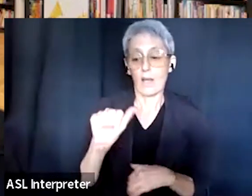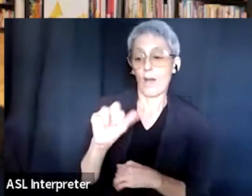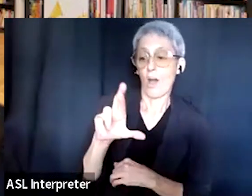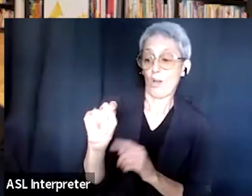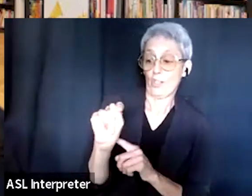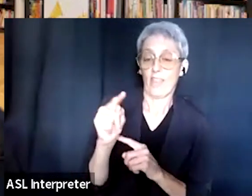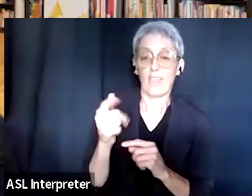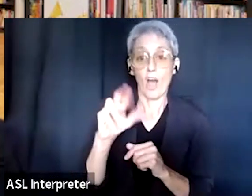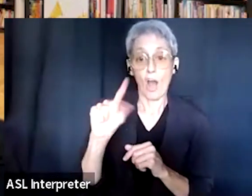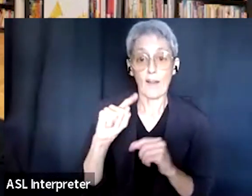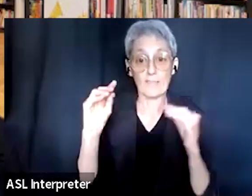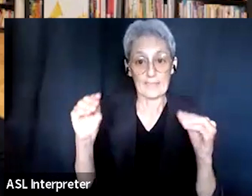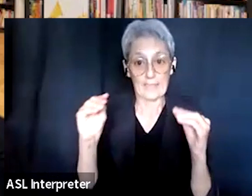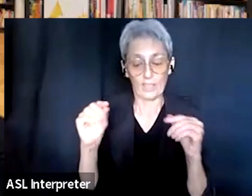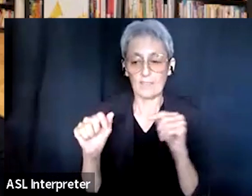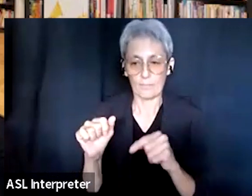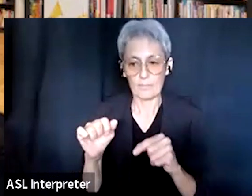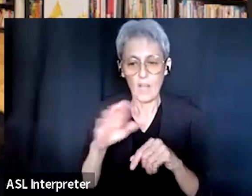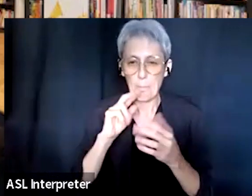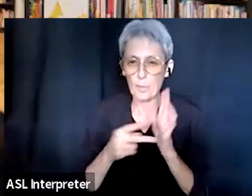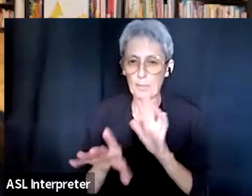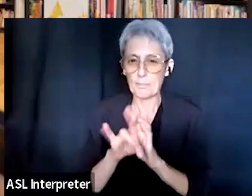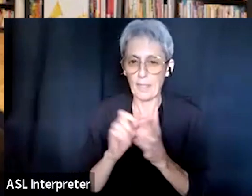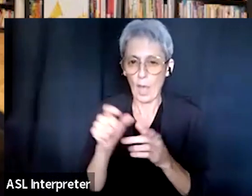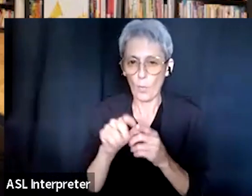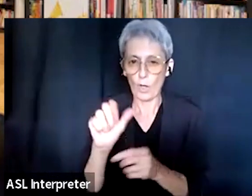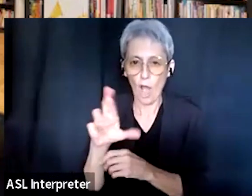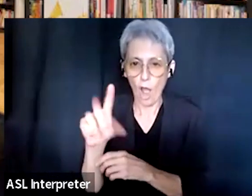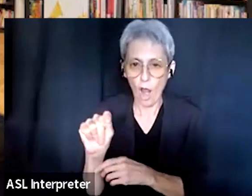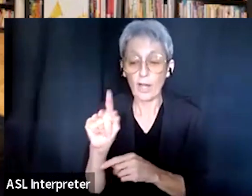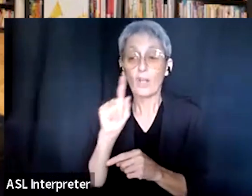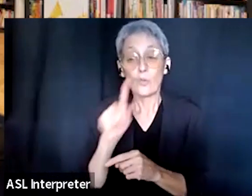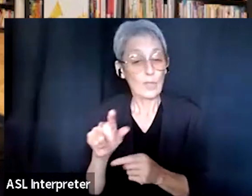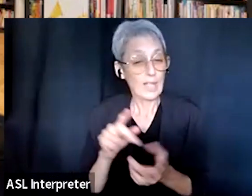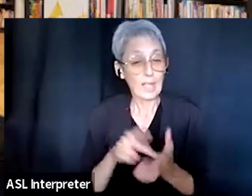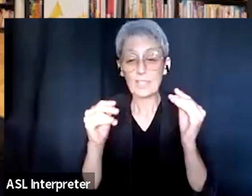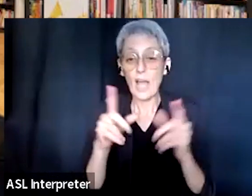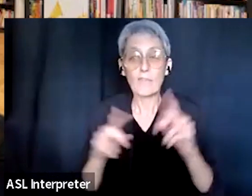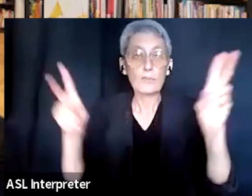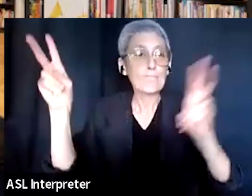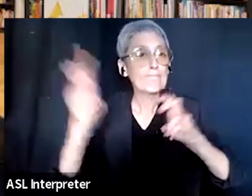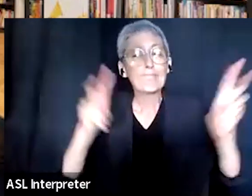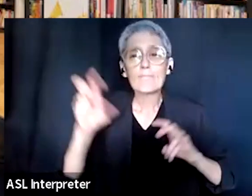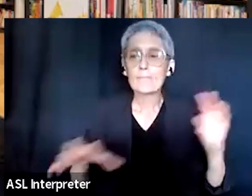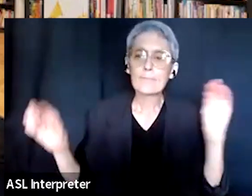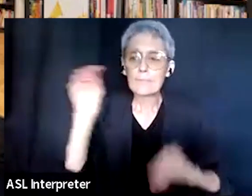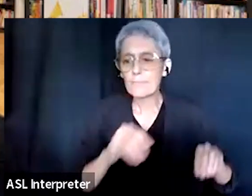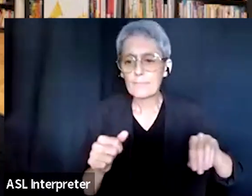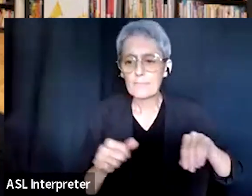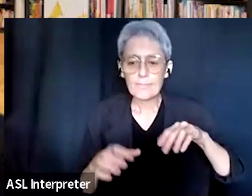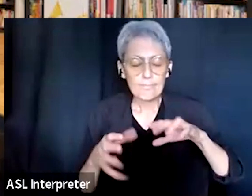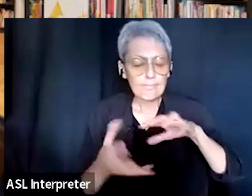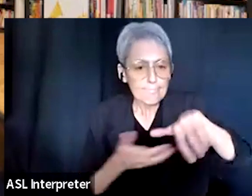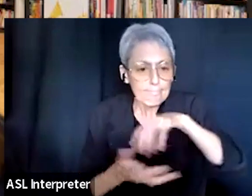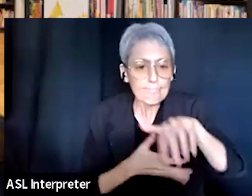teaching is that art of putting everything together and creating that optimal experience for your children based on what we've seen out